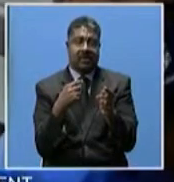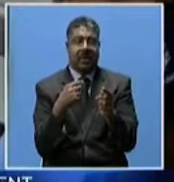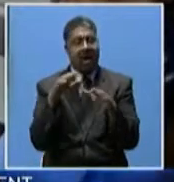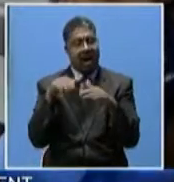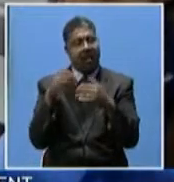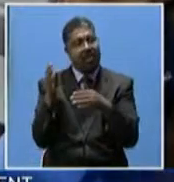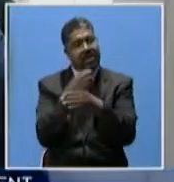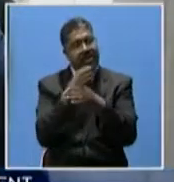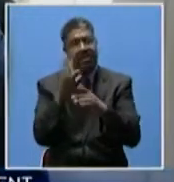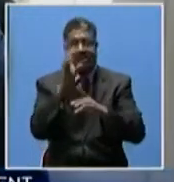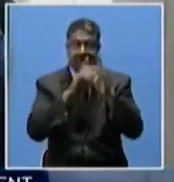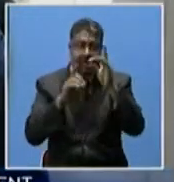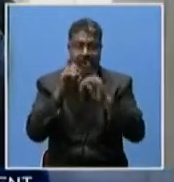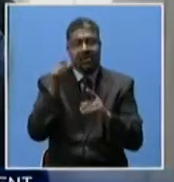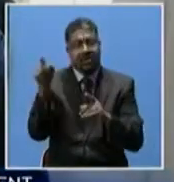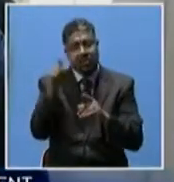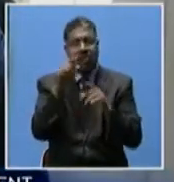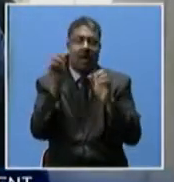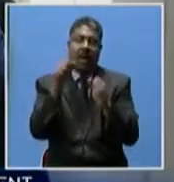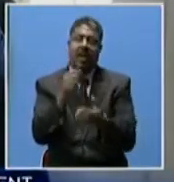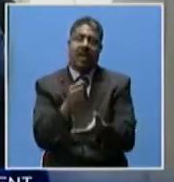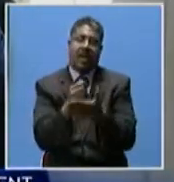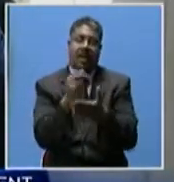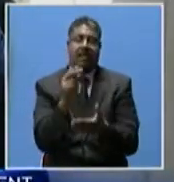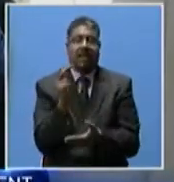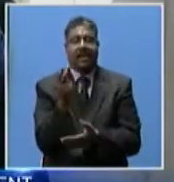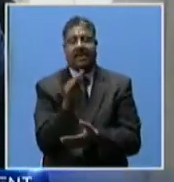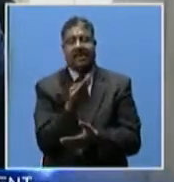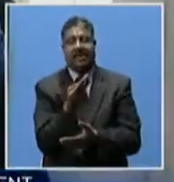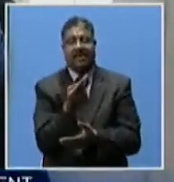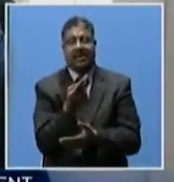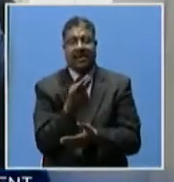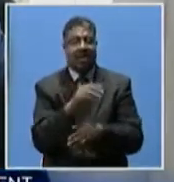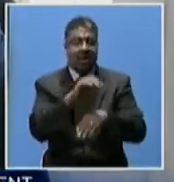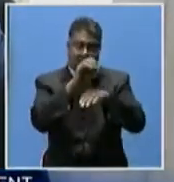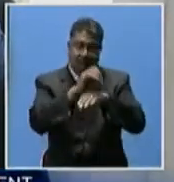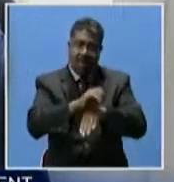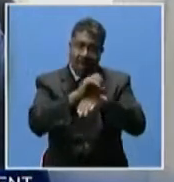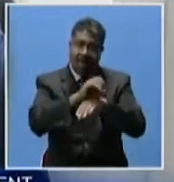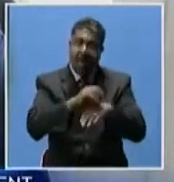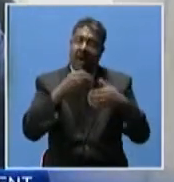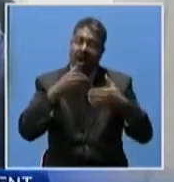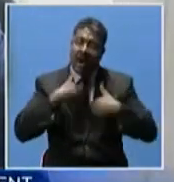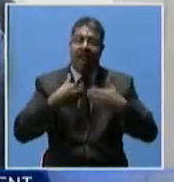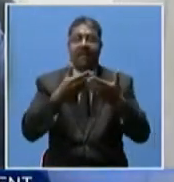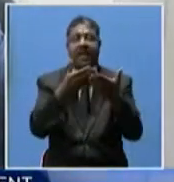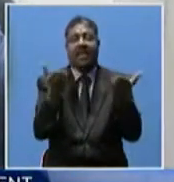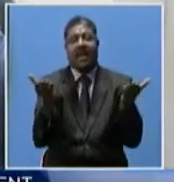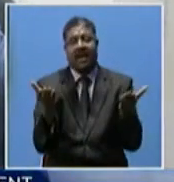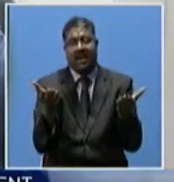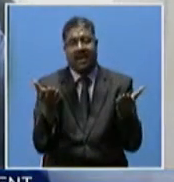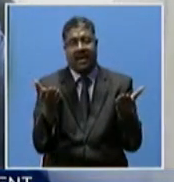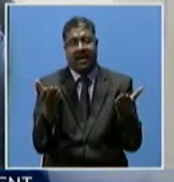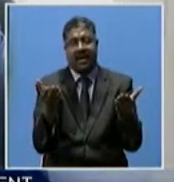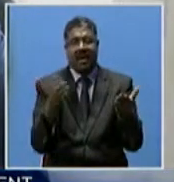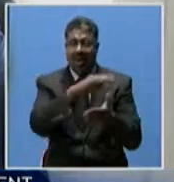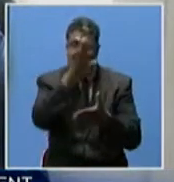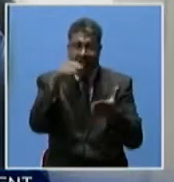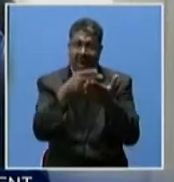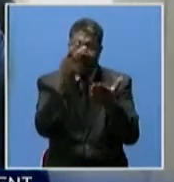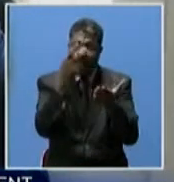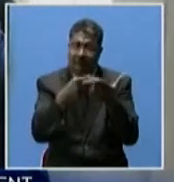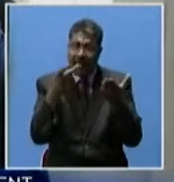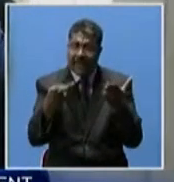country. As such, we are looking at opportunities on having to have all properties under